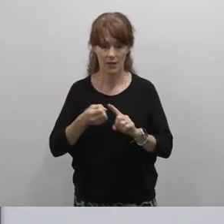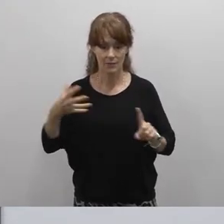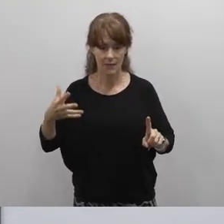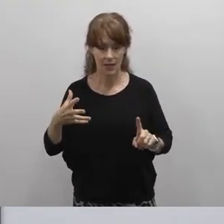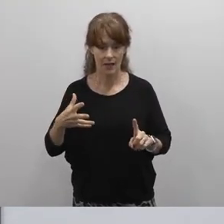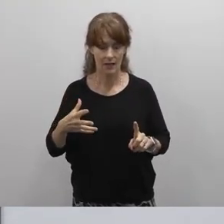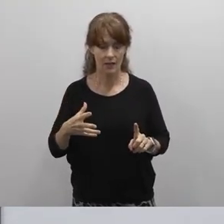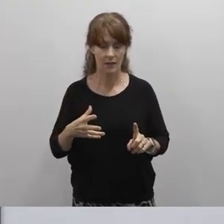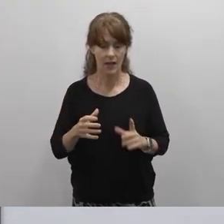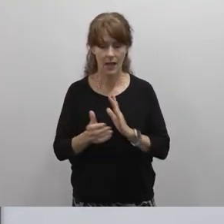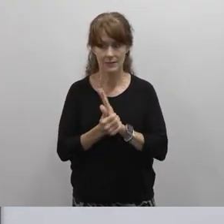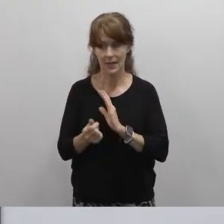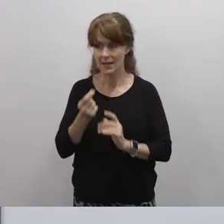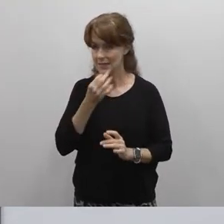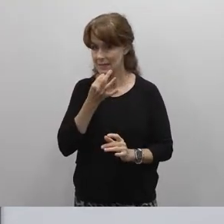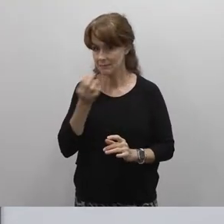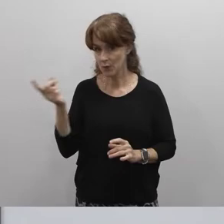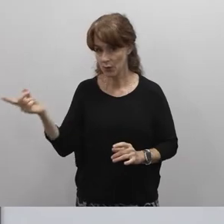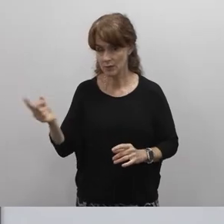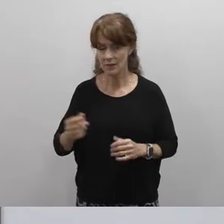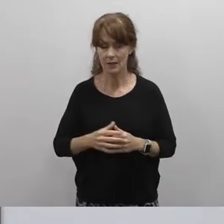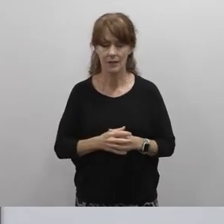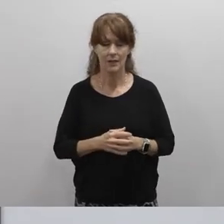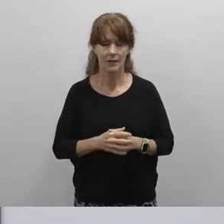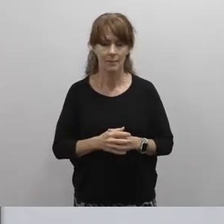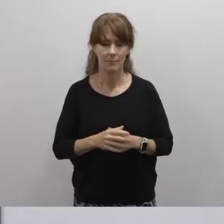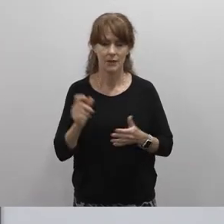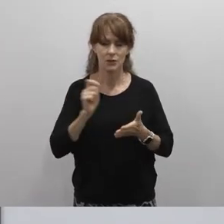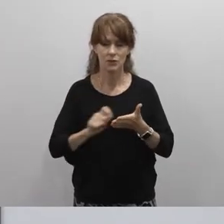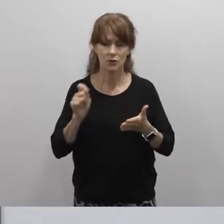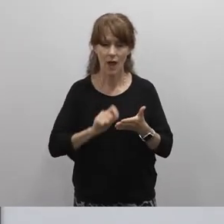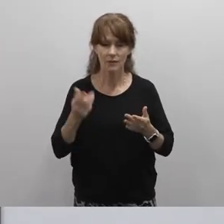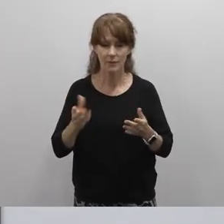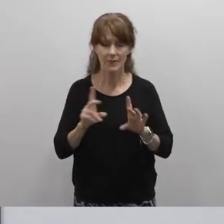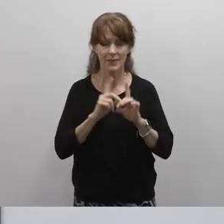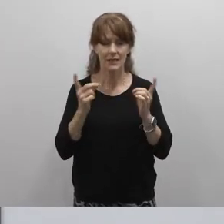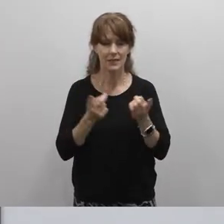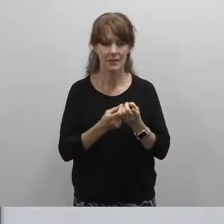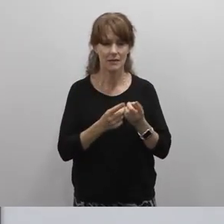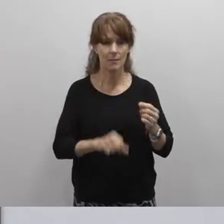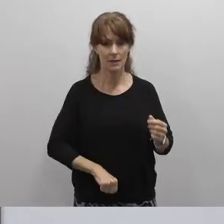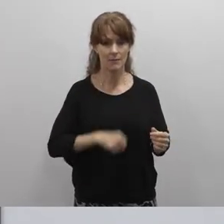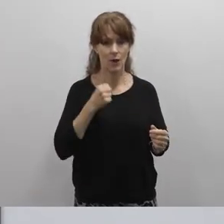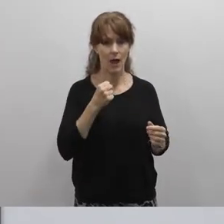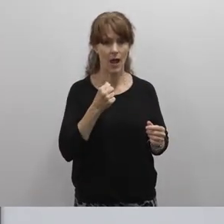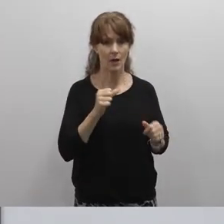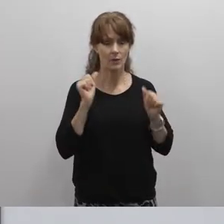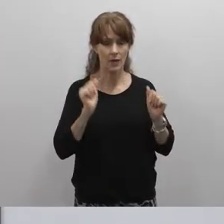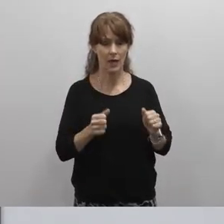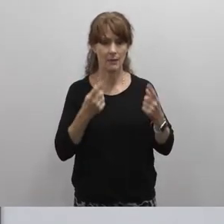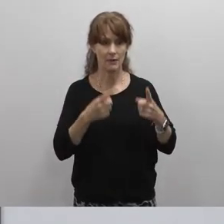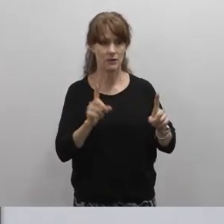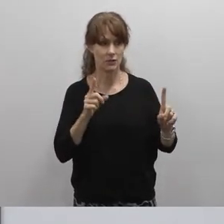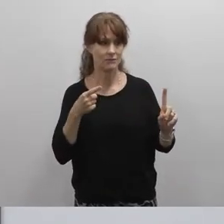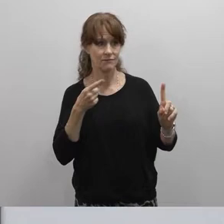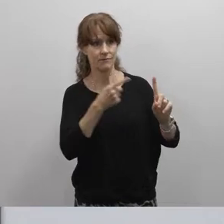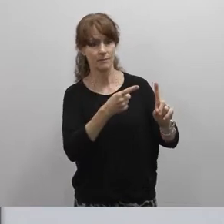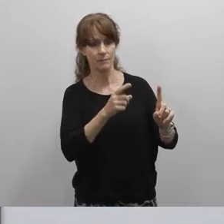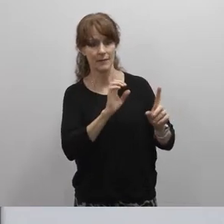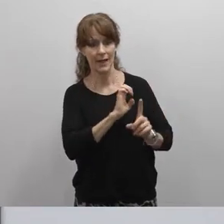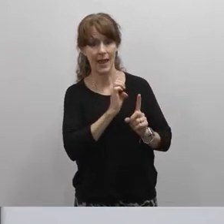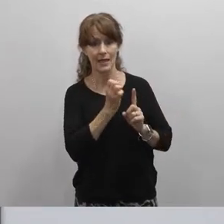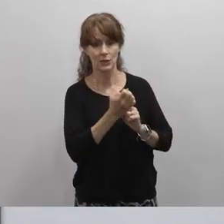on as the expert, to be able to draft something that the district will feel very proud to be able to achieve with around